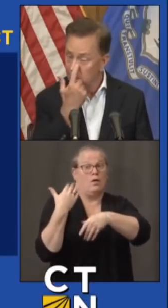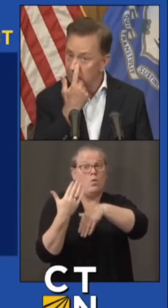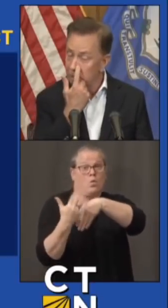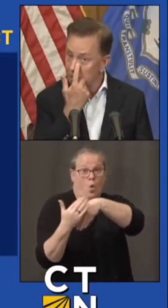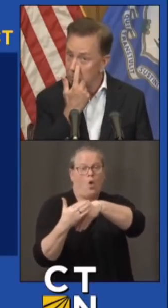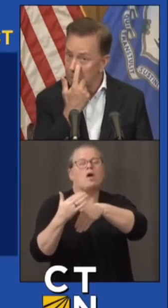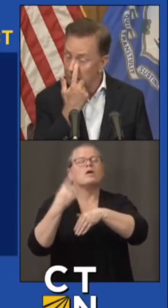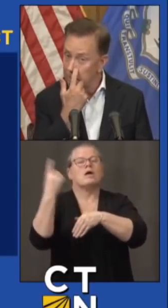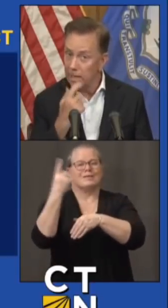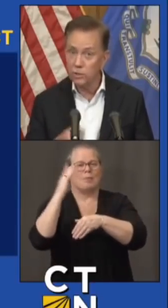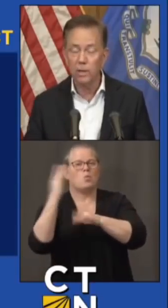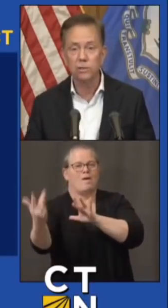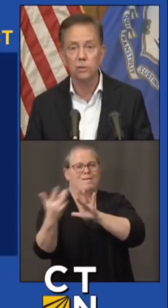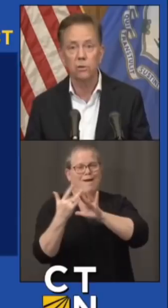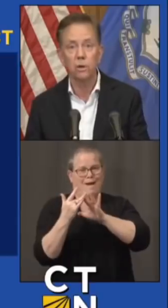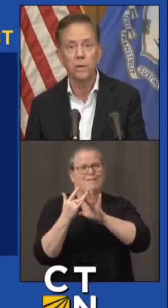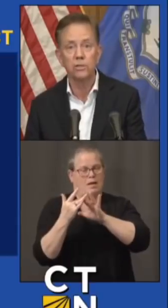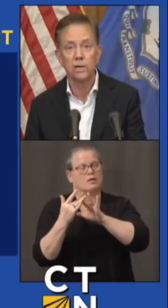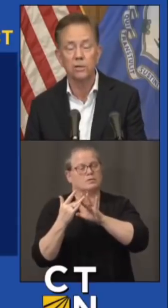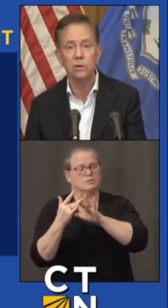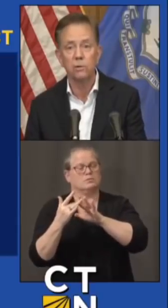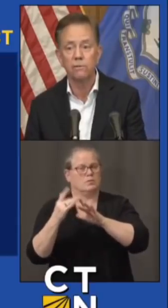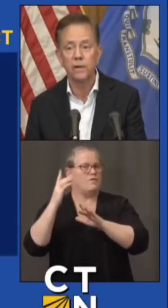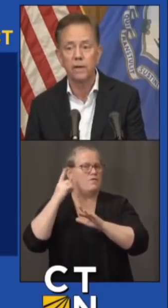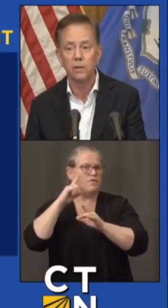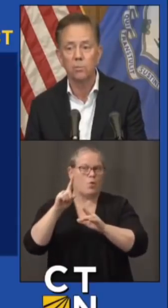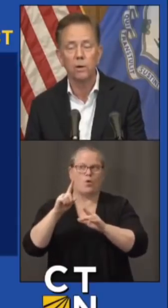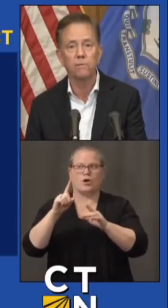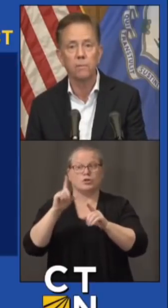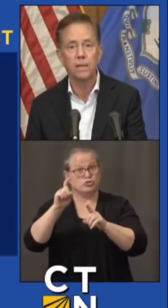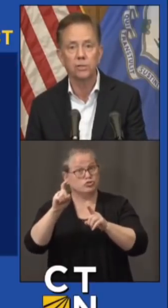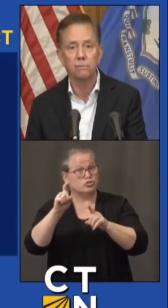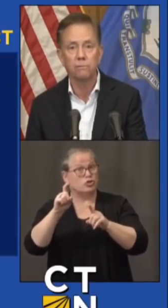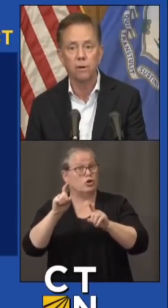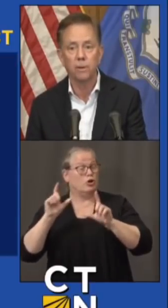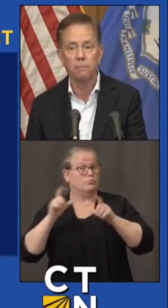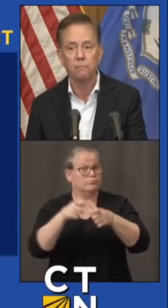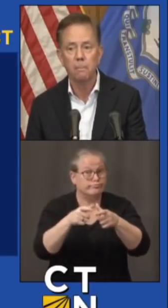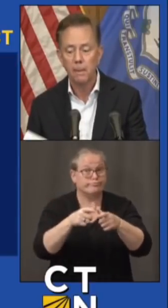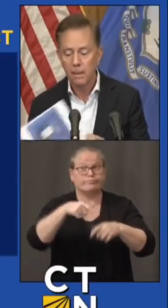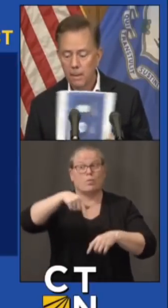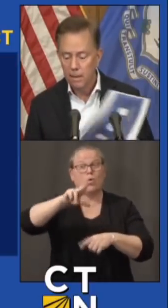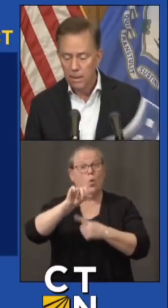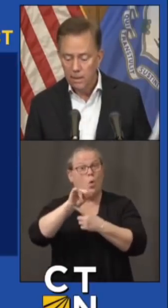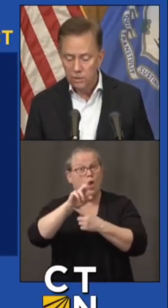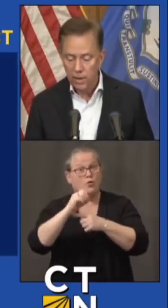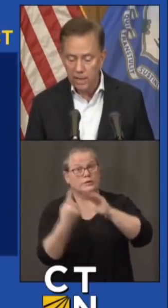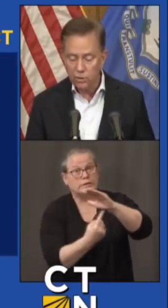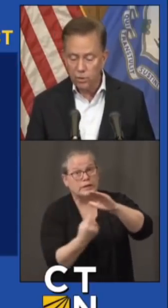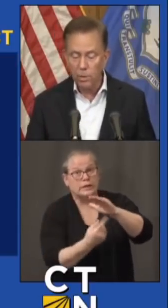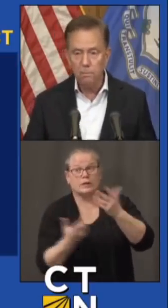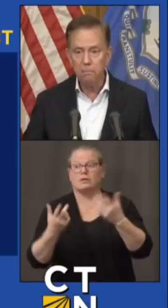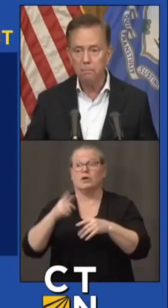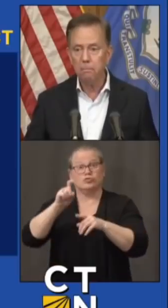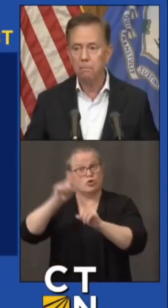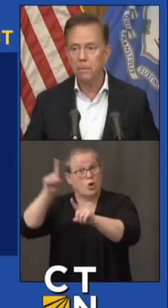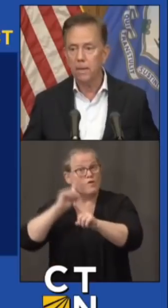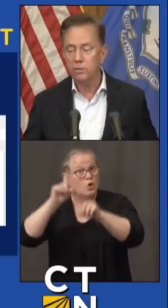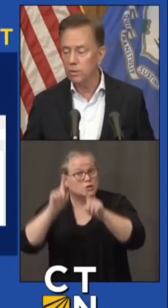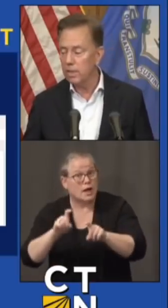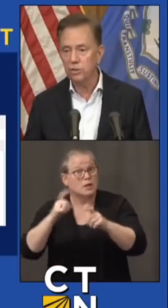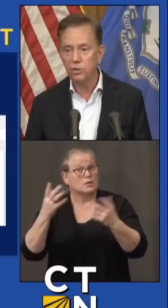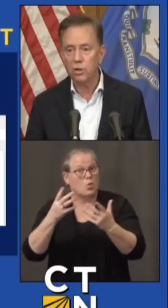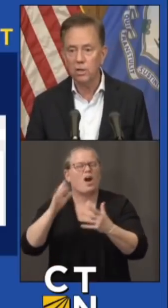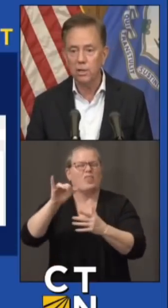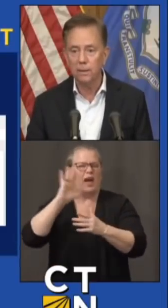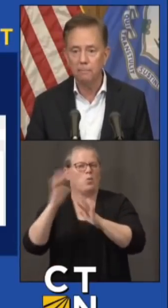and reach out to a contact tracer, or they'll reach out to you to get a little more information from you. So how do you do it? That's